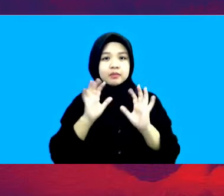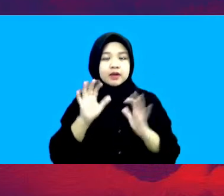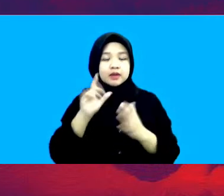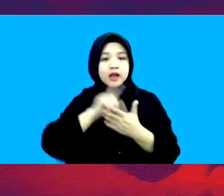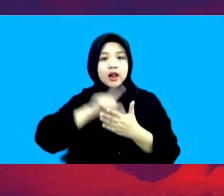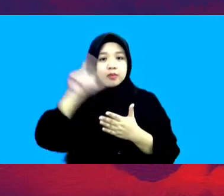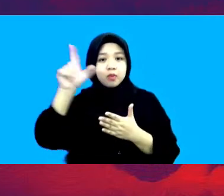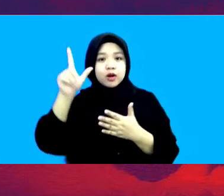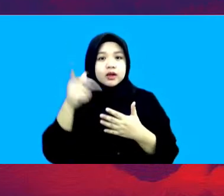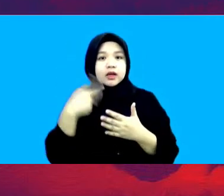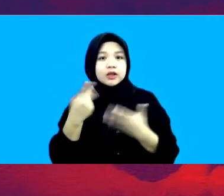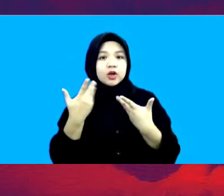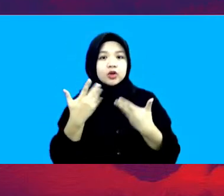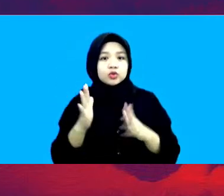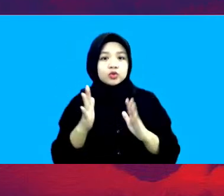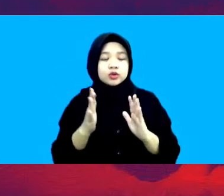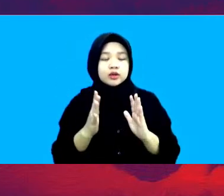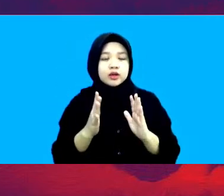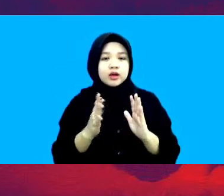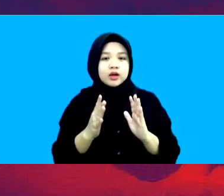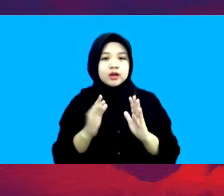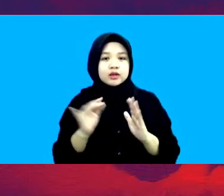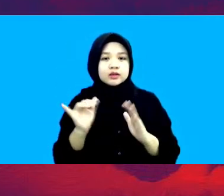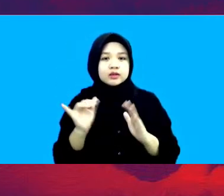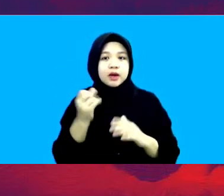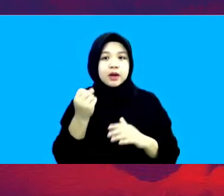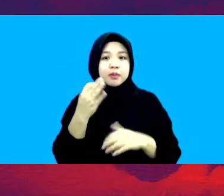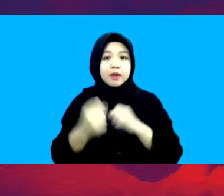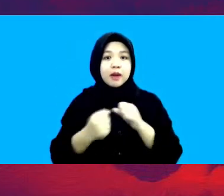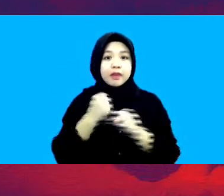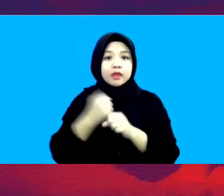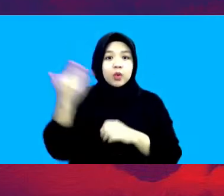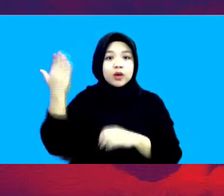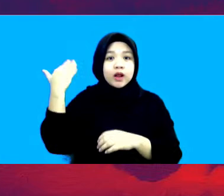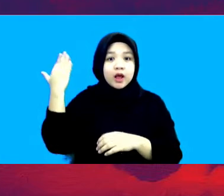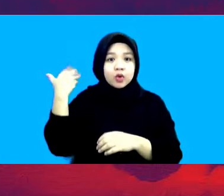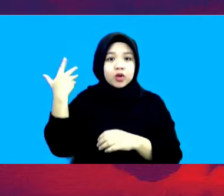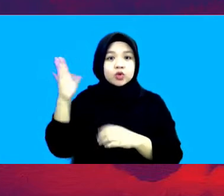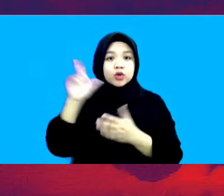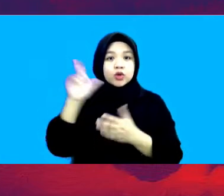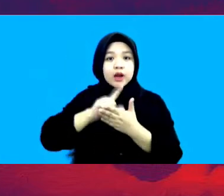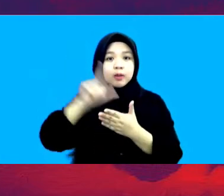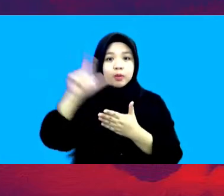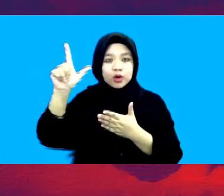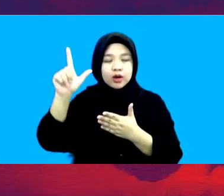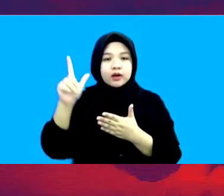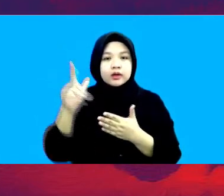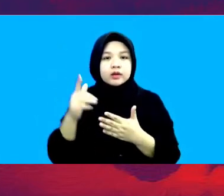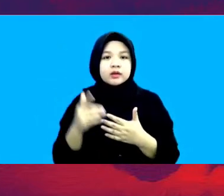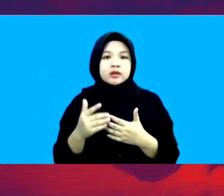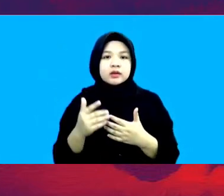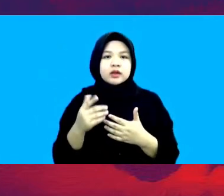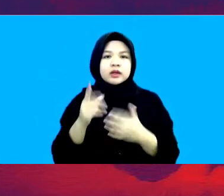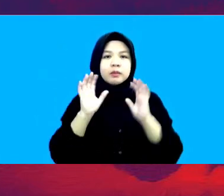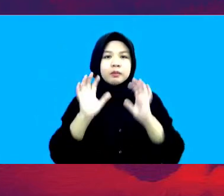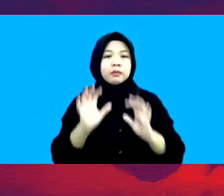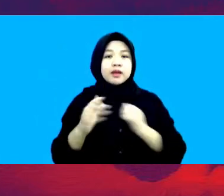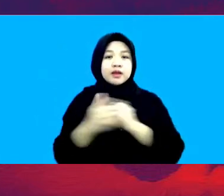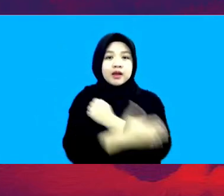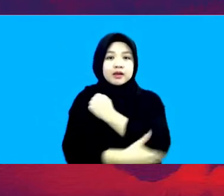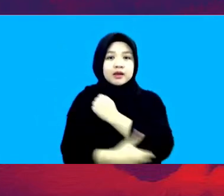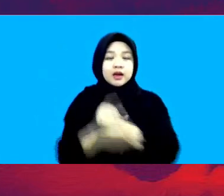seen each other face to face, and it's like old time. And then all the new friends that I'm meeting, table of course over